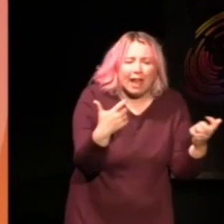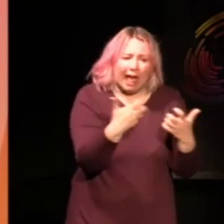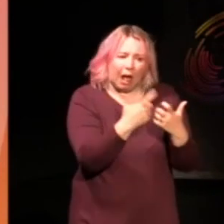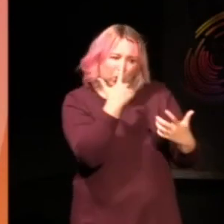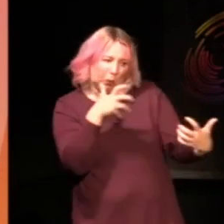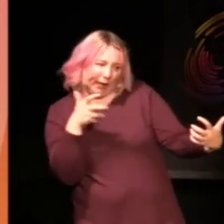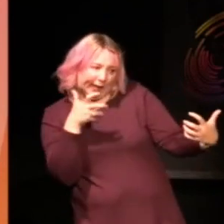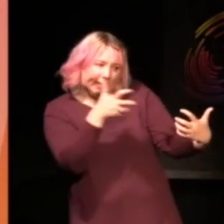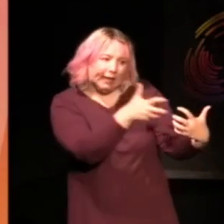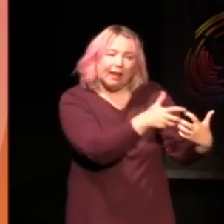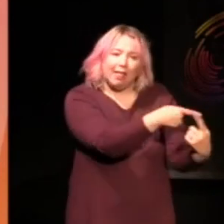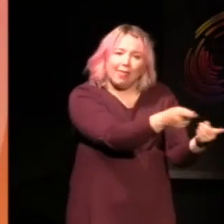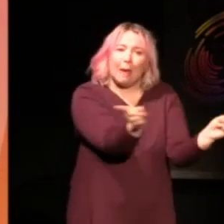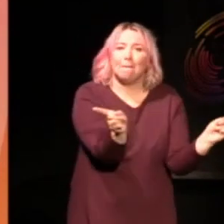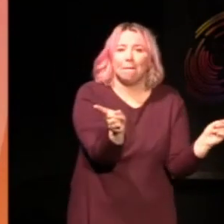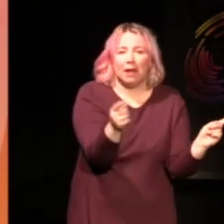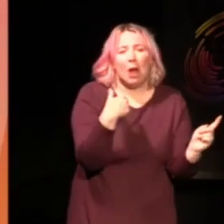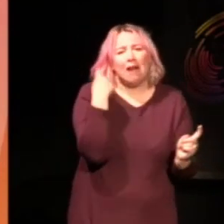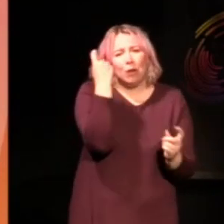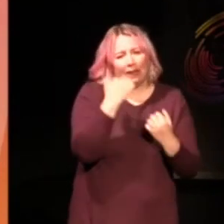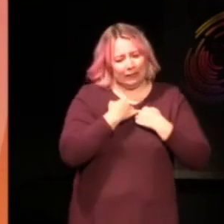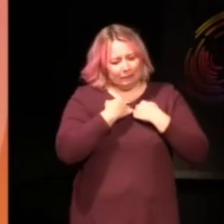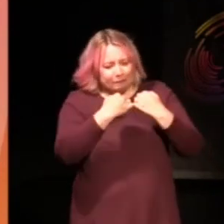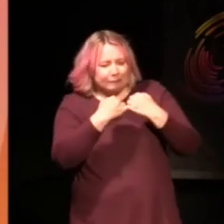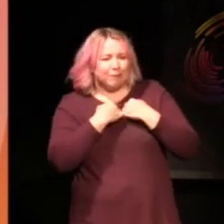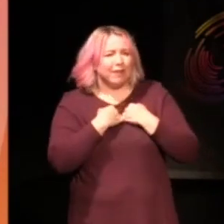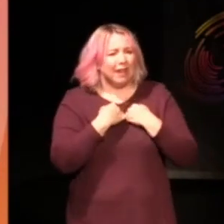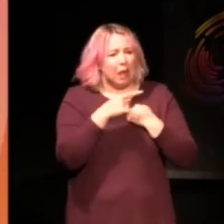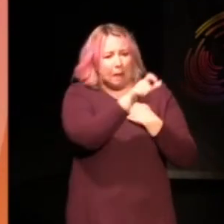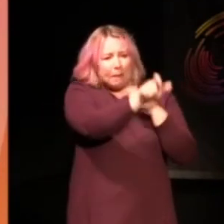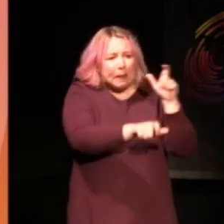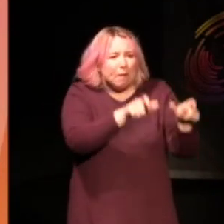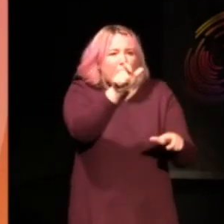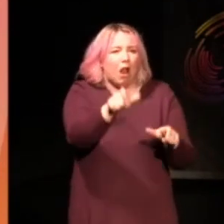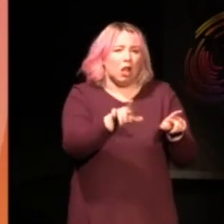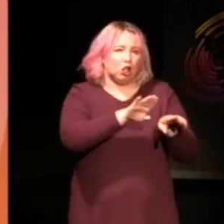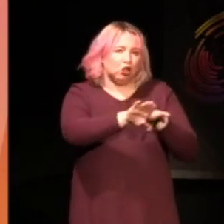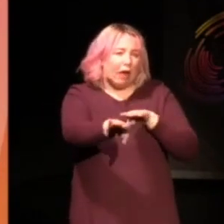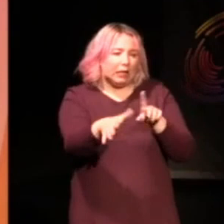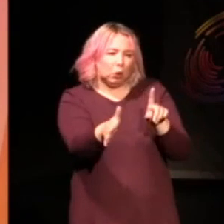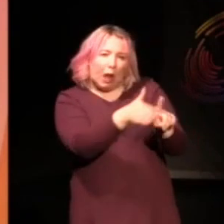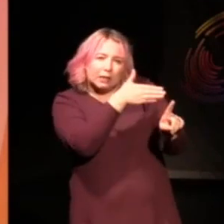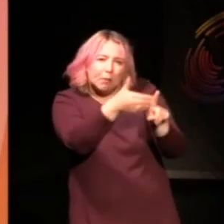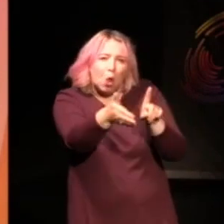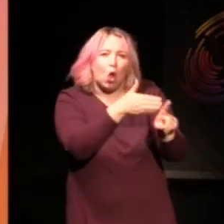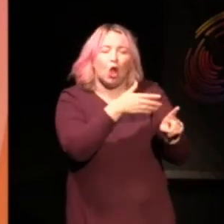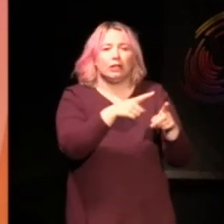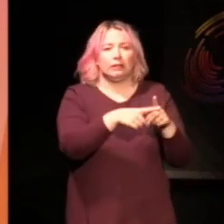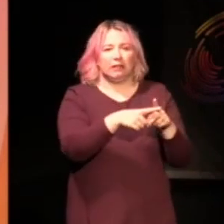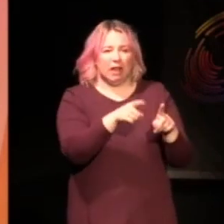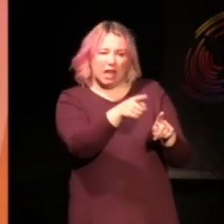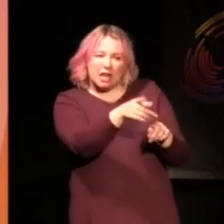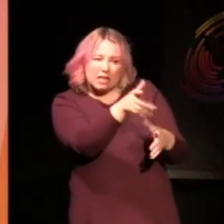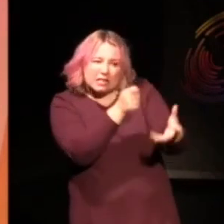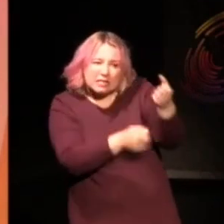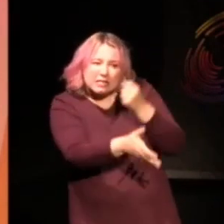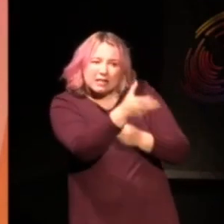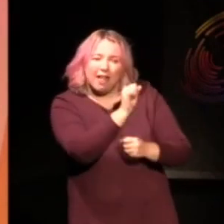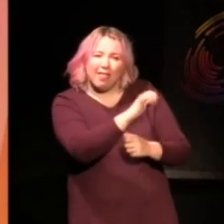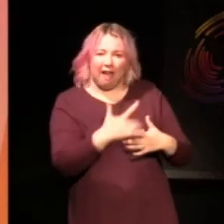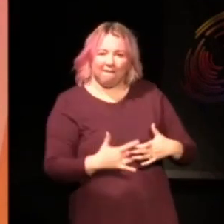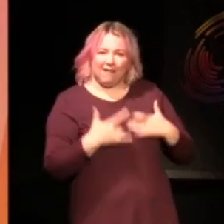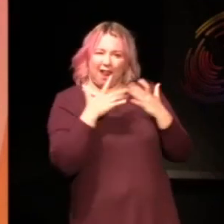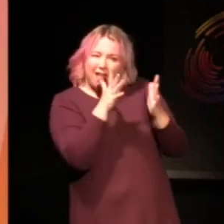critical of all kinds of demagoguery, people who try to exploit, people's feelings, but at the same